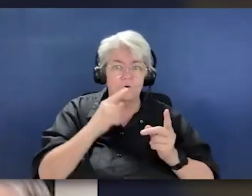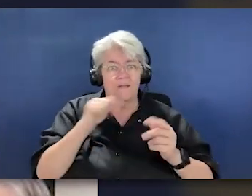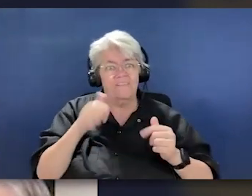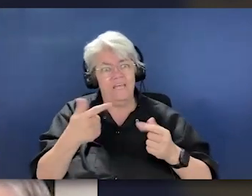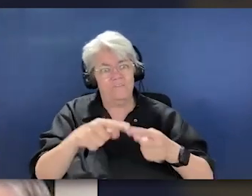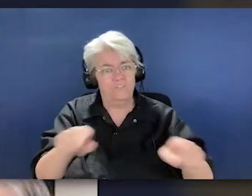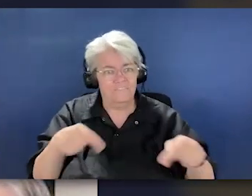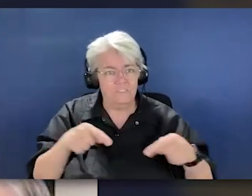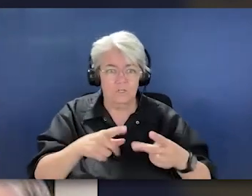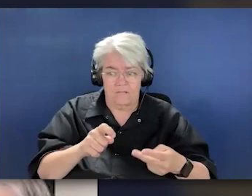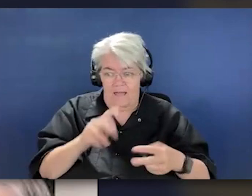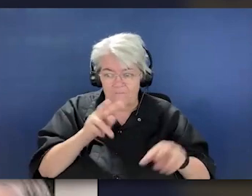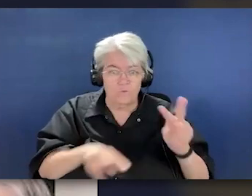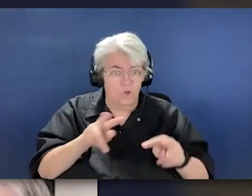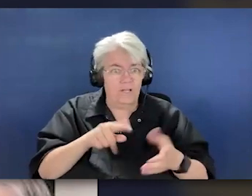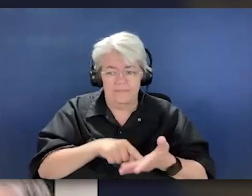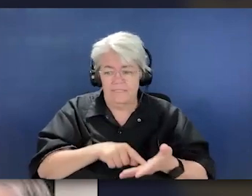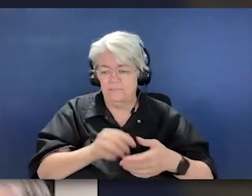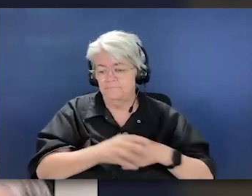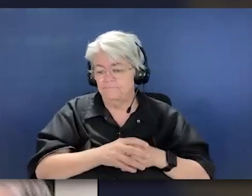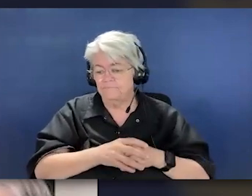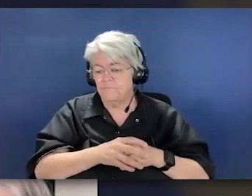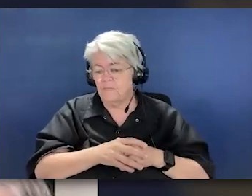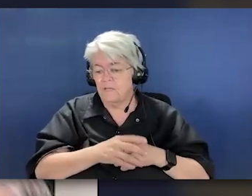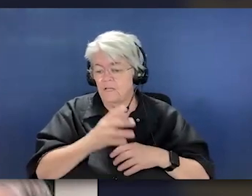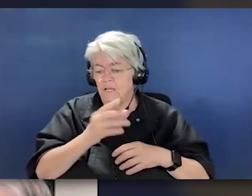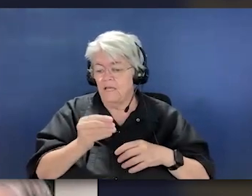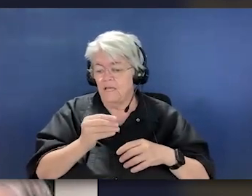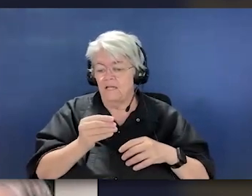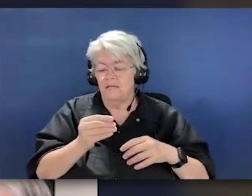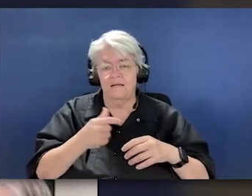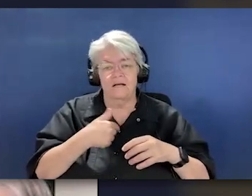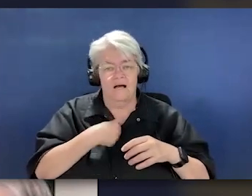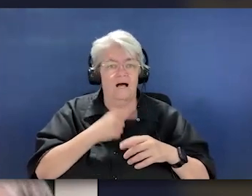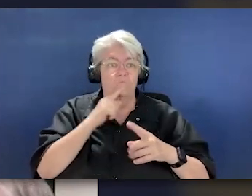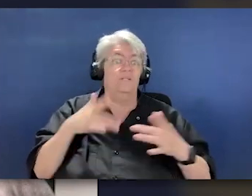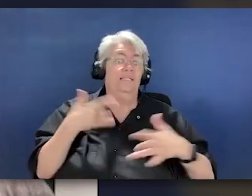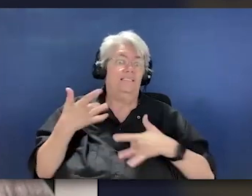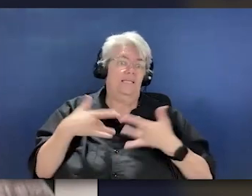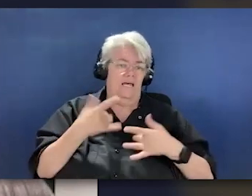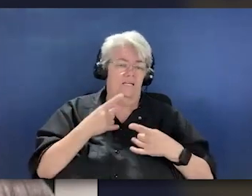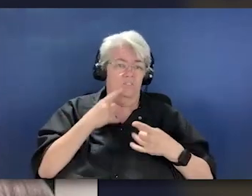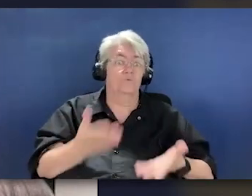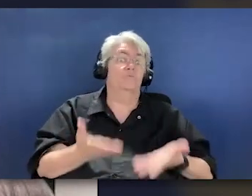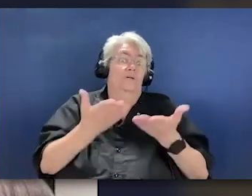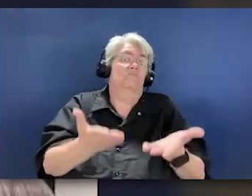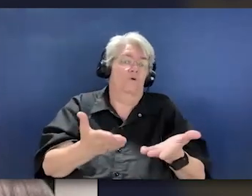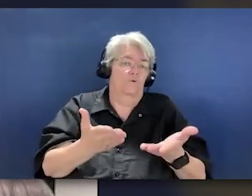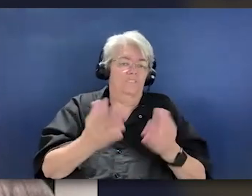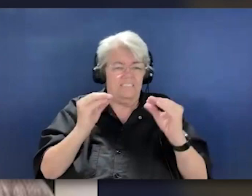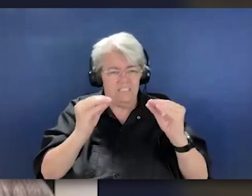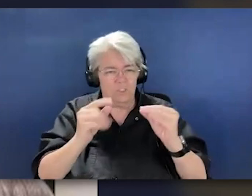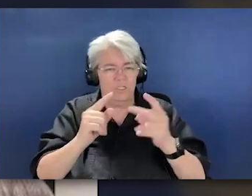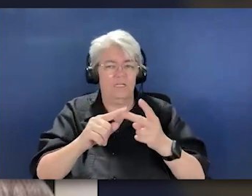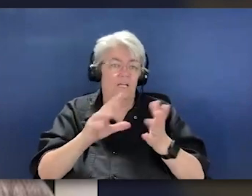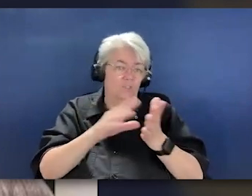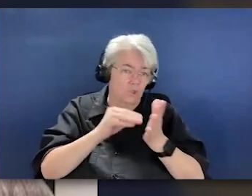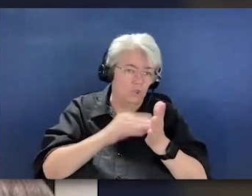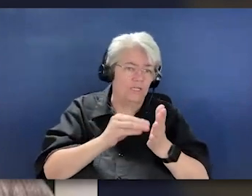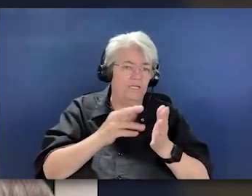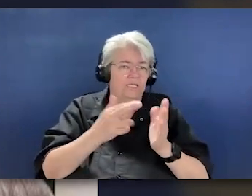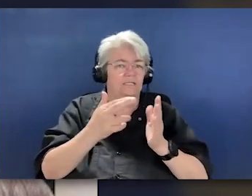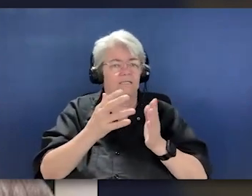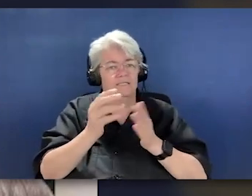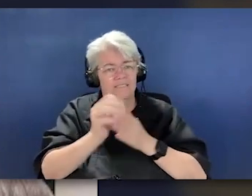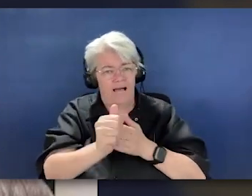other divisions are. So, and I'm very excited to bring forward our teaching and learning guidance to that group as well, and to